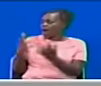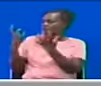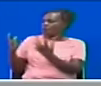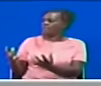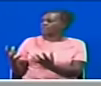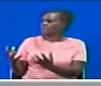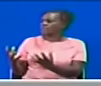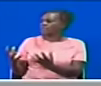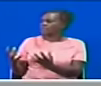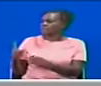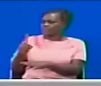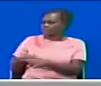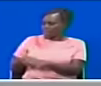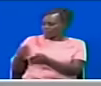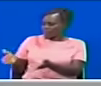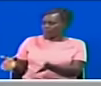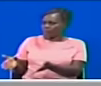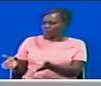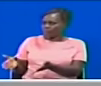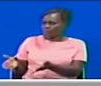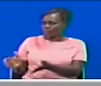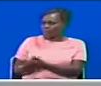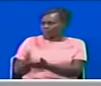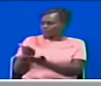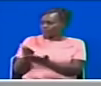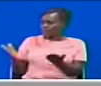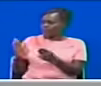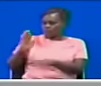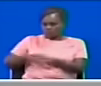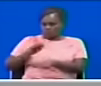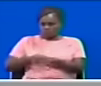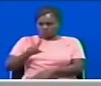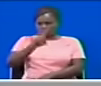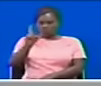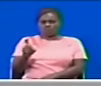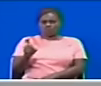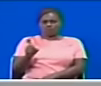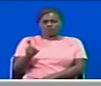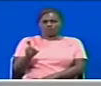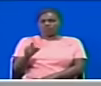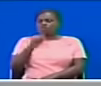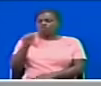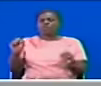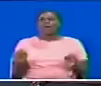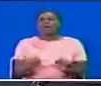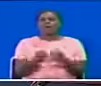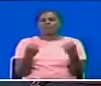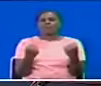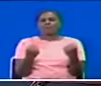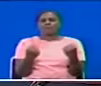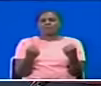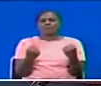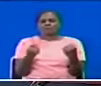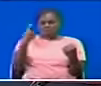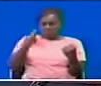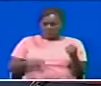in a dispensation like we are today? It's something, and it's a good question. And it is something that is not happening. And it is something that needs